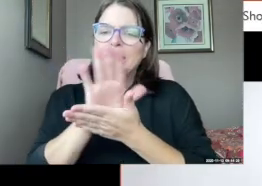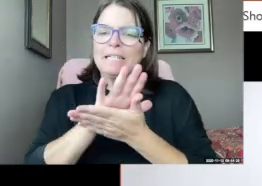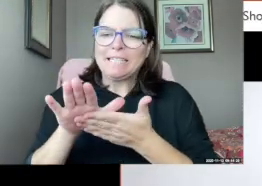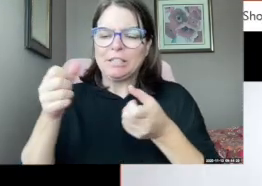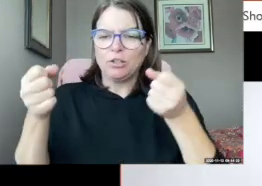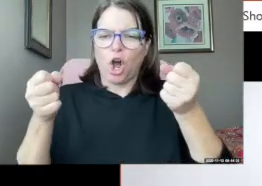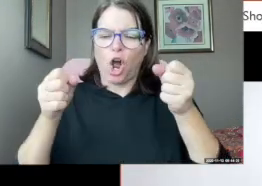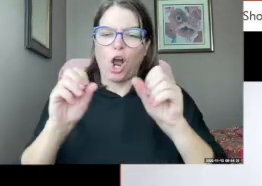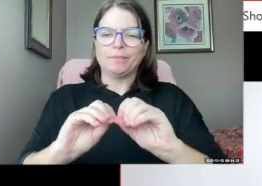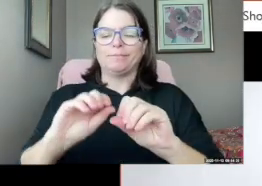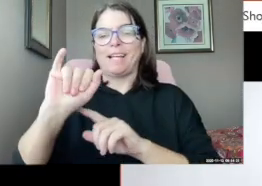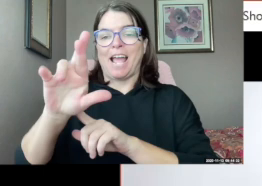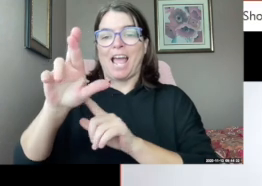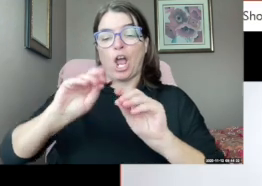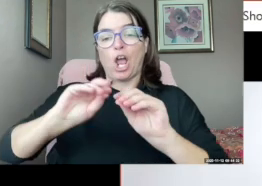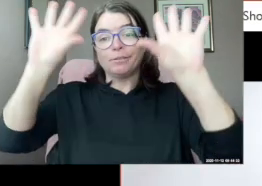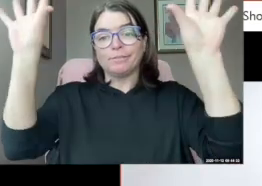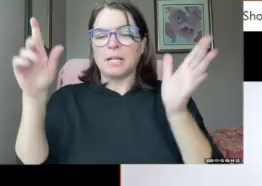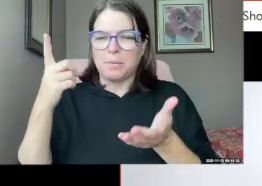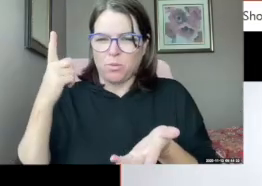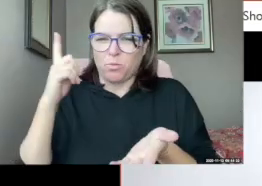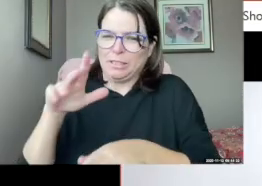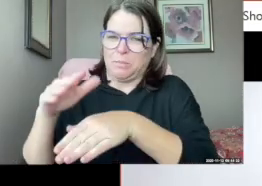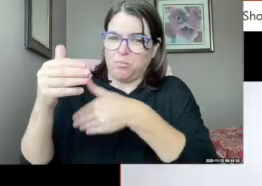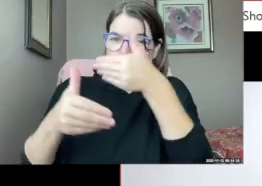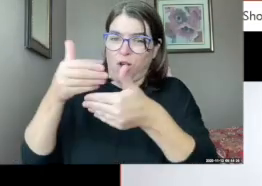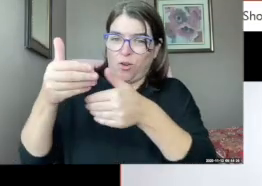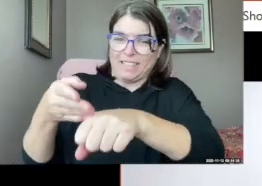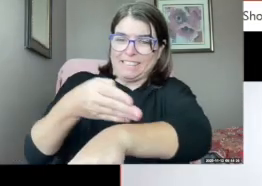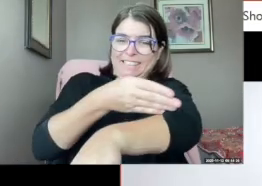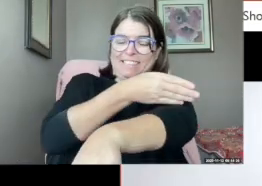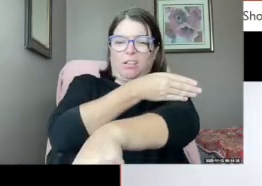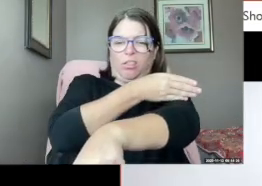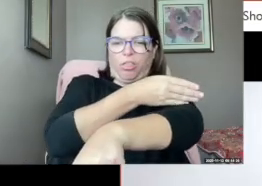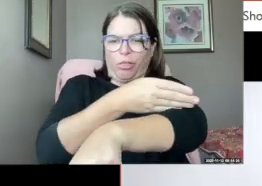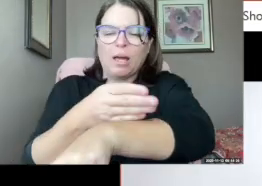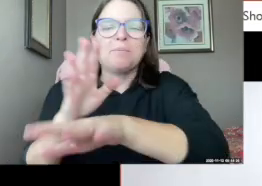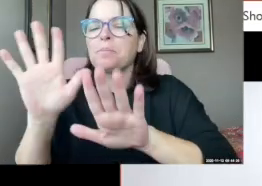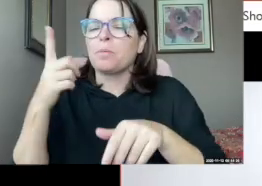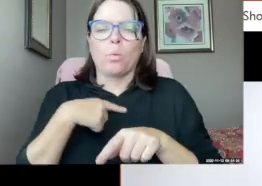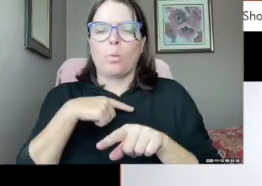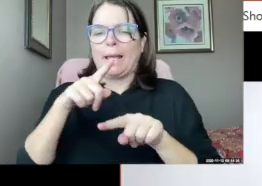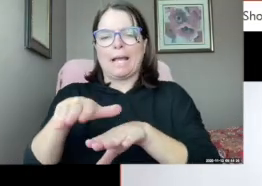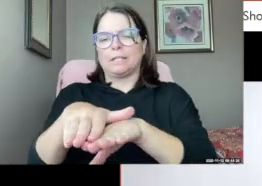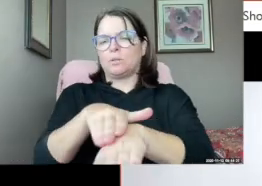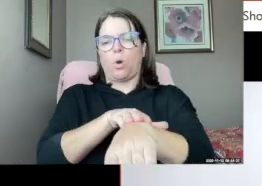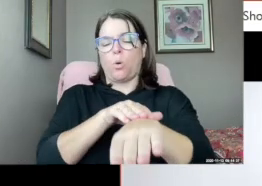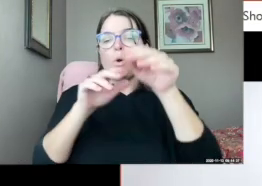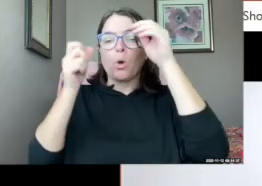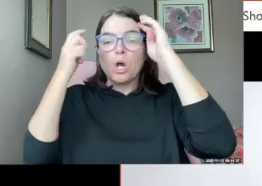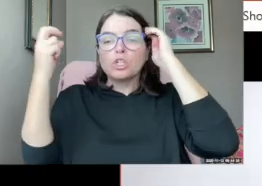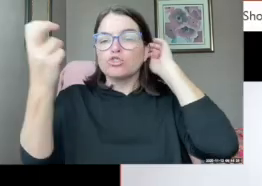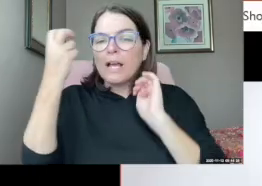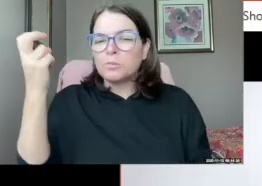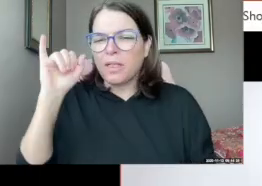progress. But as Chris highlighted, we can't afford to slow down. Transportation causes 60% of the